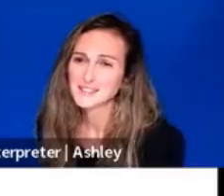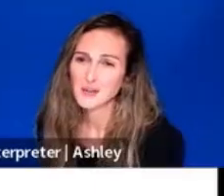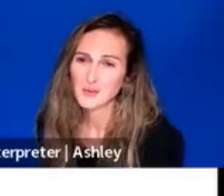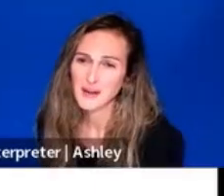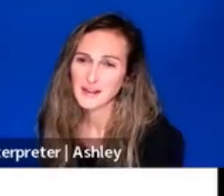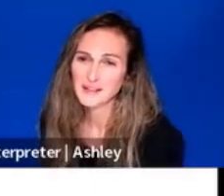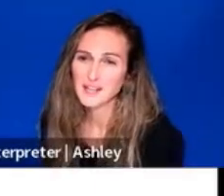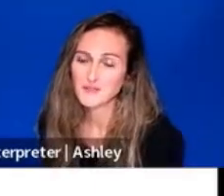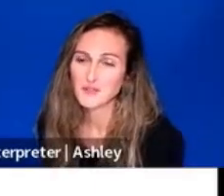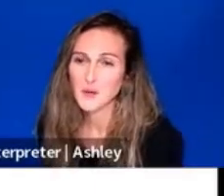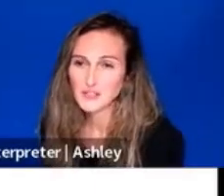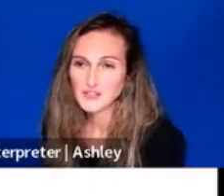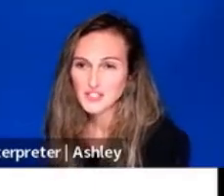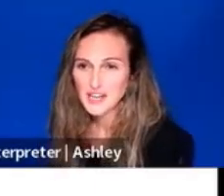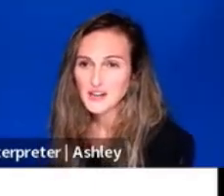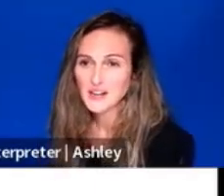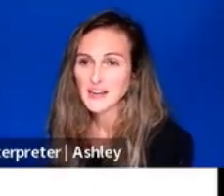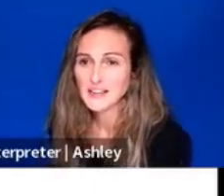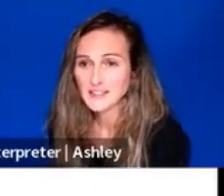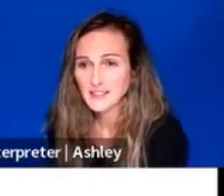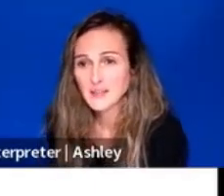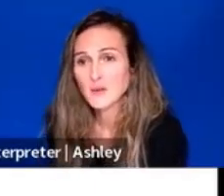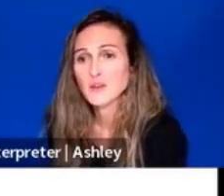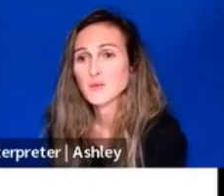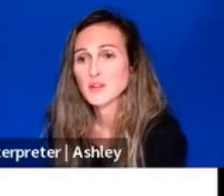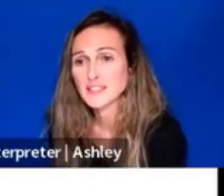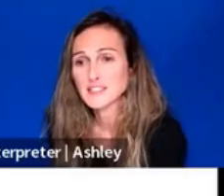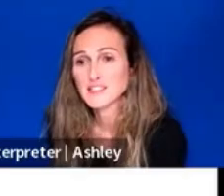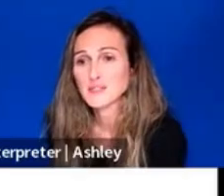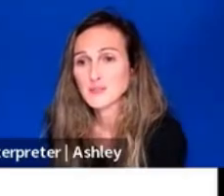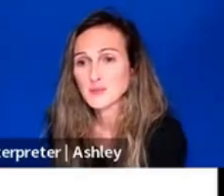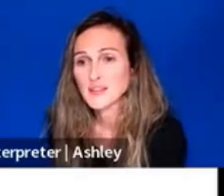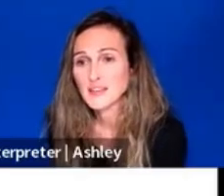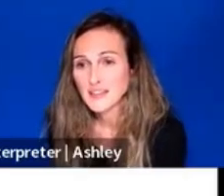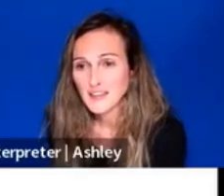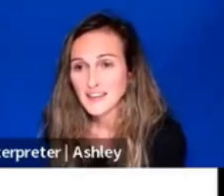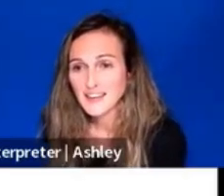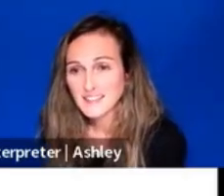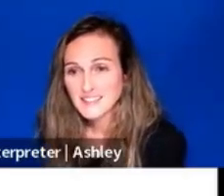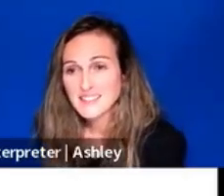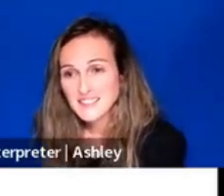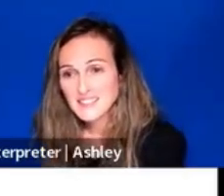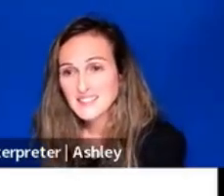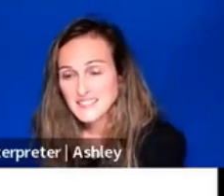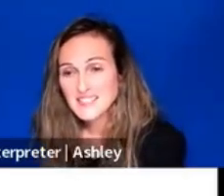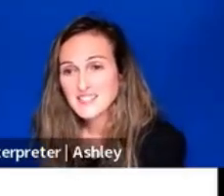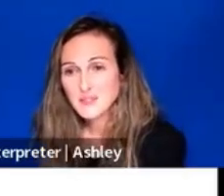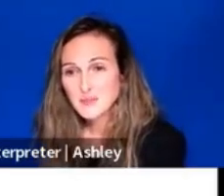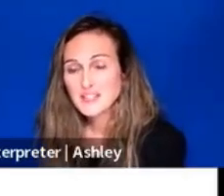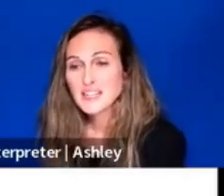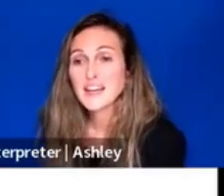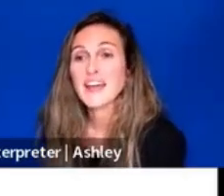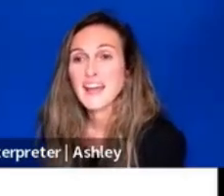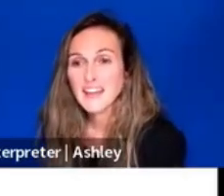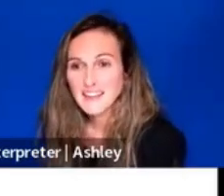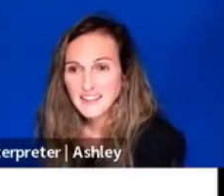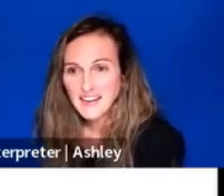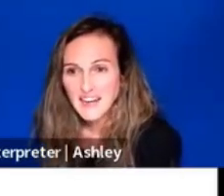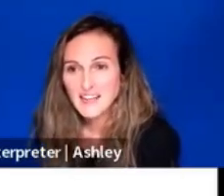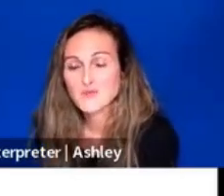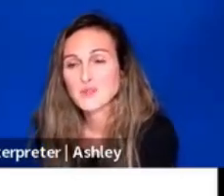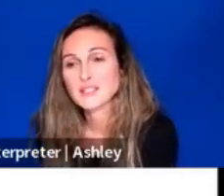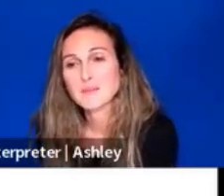Yes, that's so great. Thank you for what you've shared. And we really do need to think